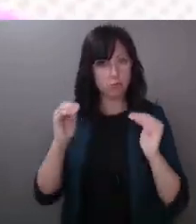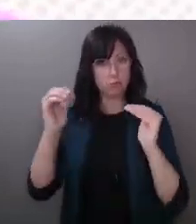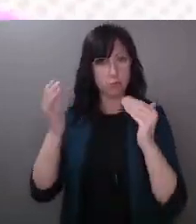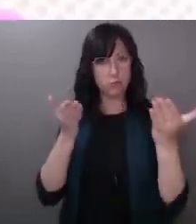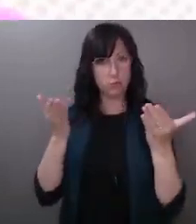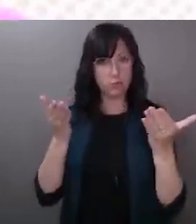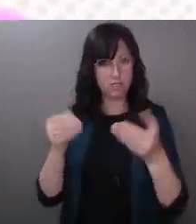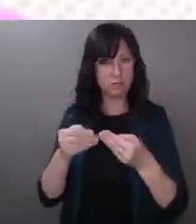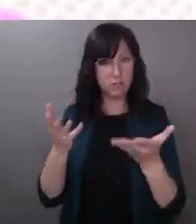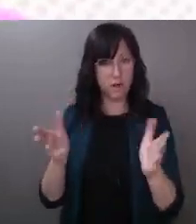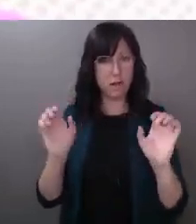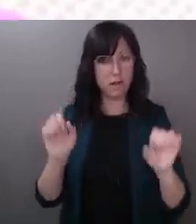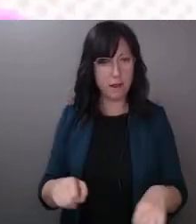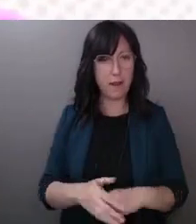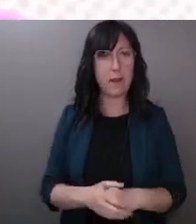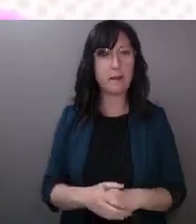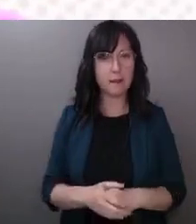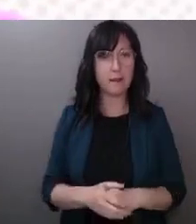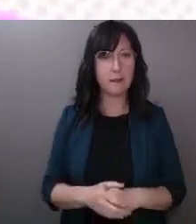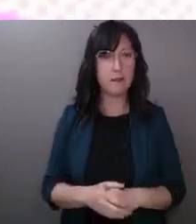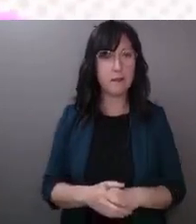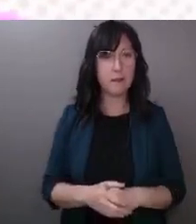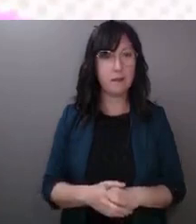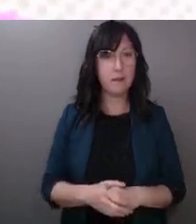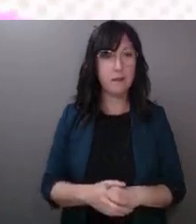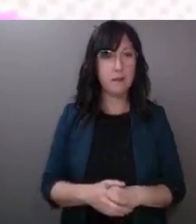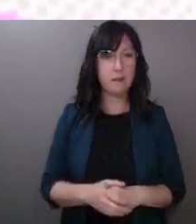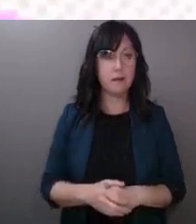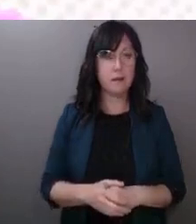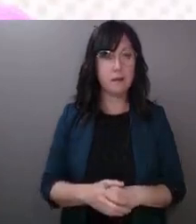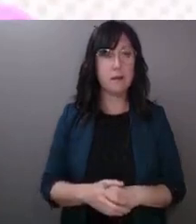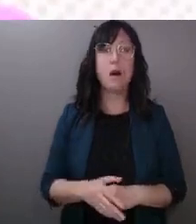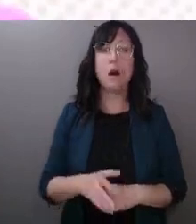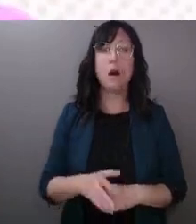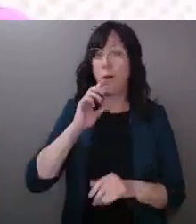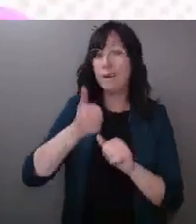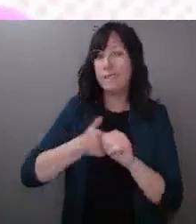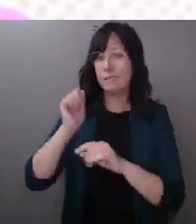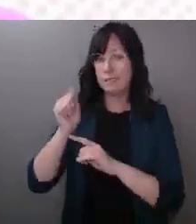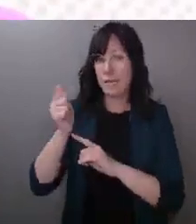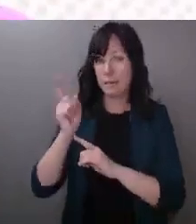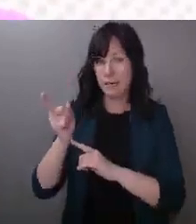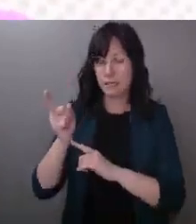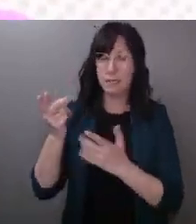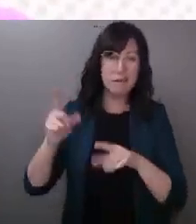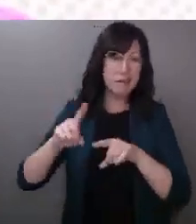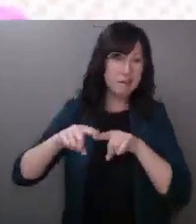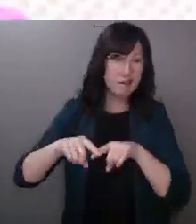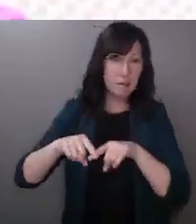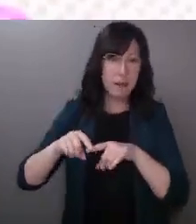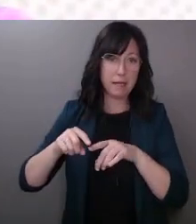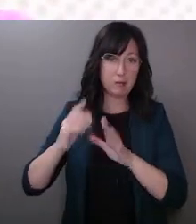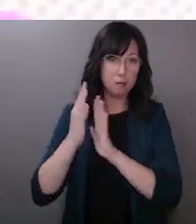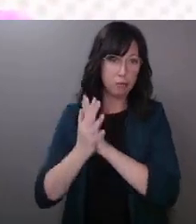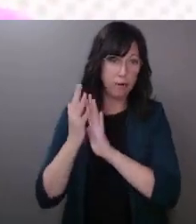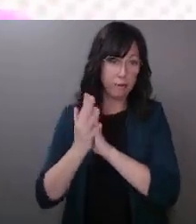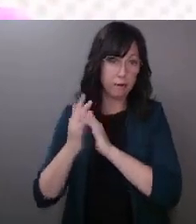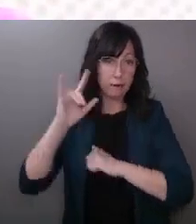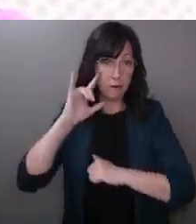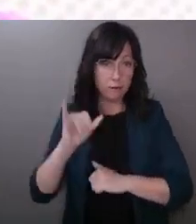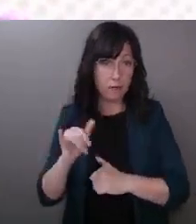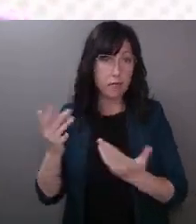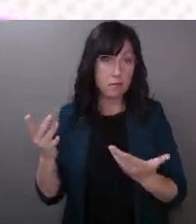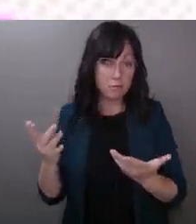our customers. And we'll use it will be every 10 minutes. So it will depend on the traffic. So that will mean we will